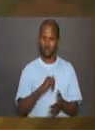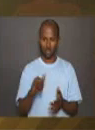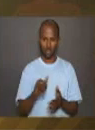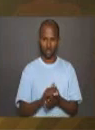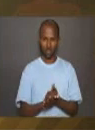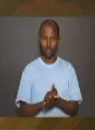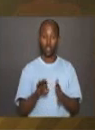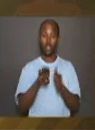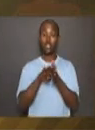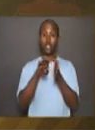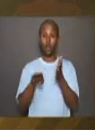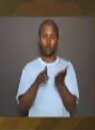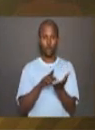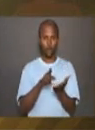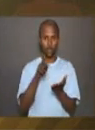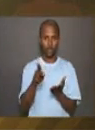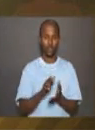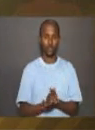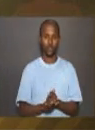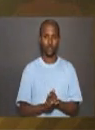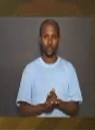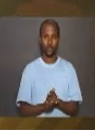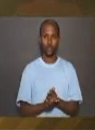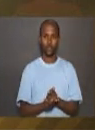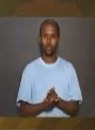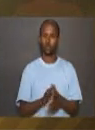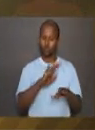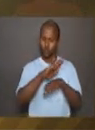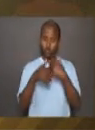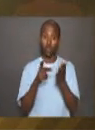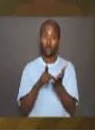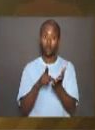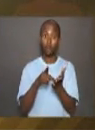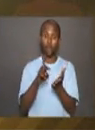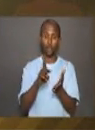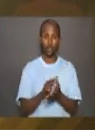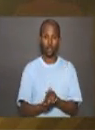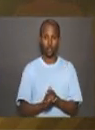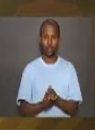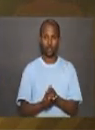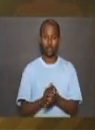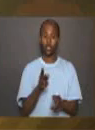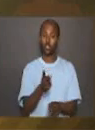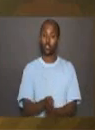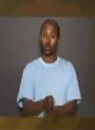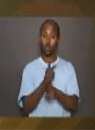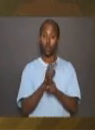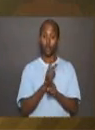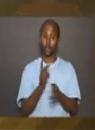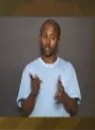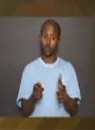purchasing a home, such as the down payment, the closing